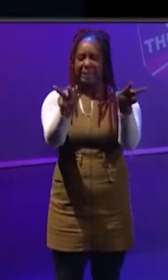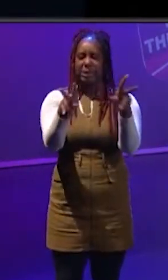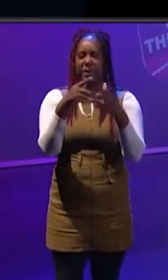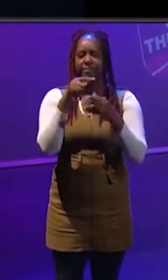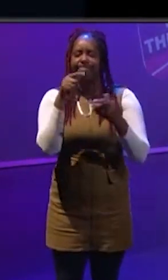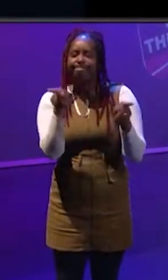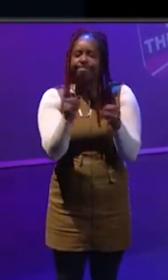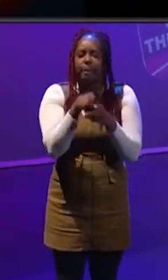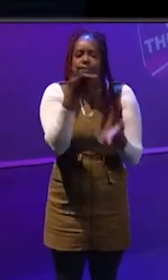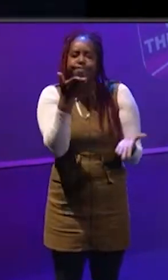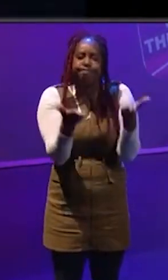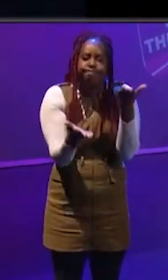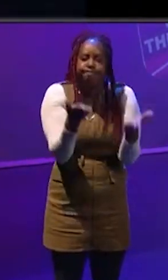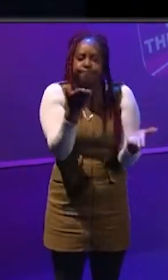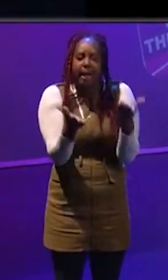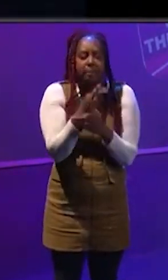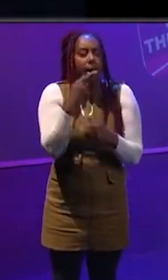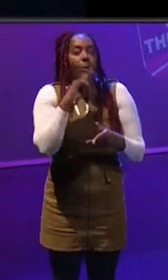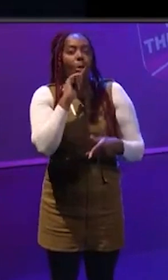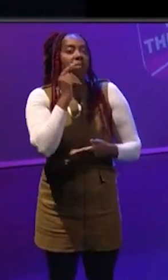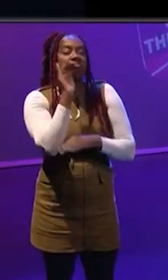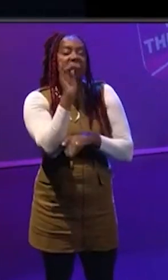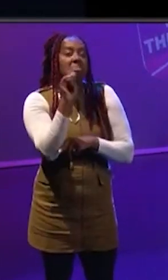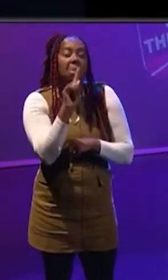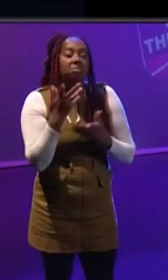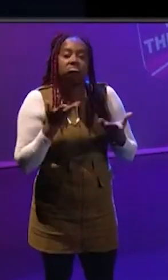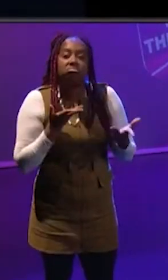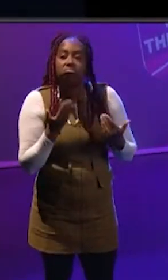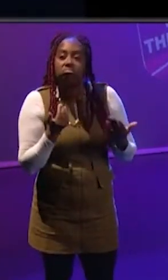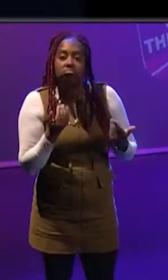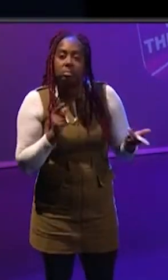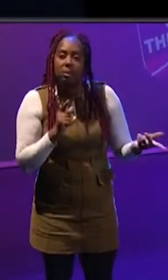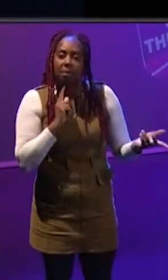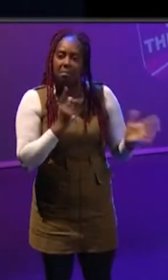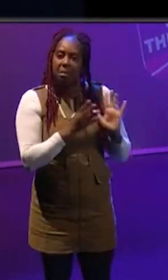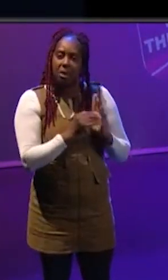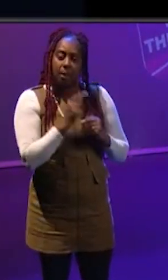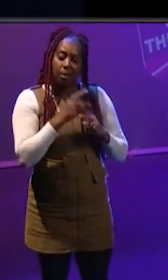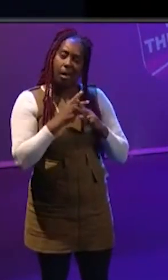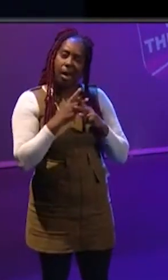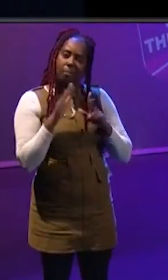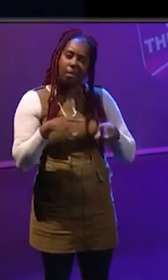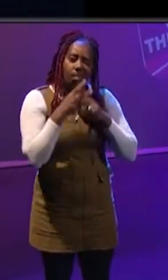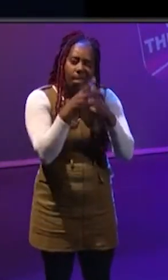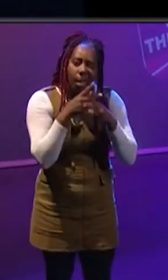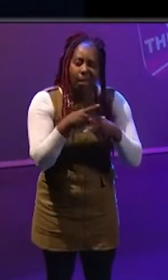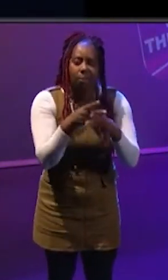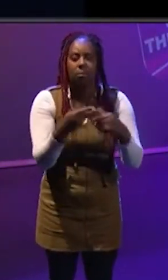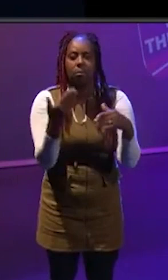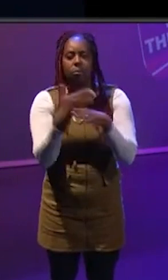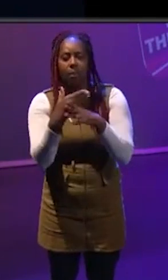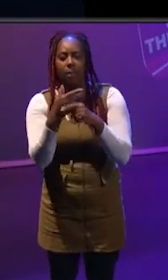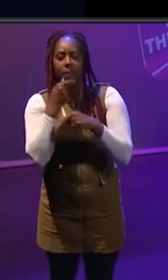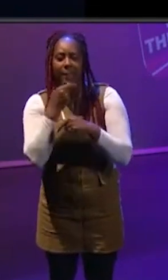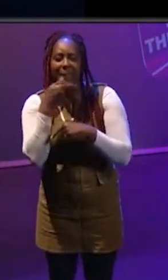of balancing that, like, what's your ambition with the thing, with like the pastoral care element and working with people. Actually,